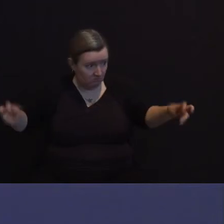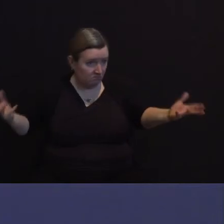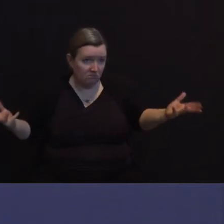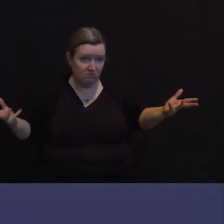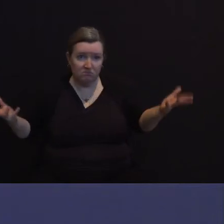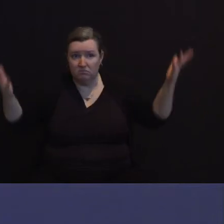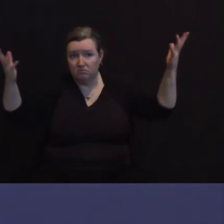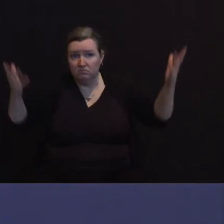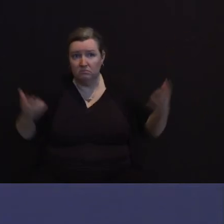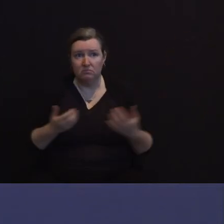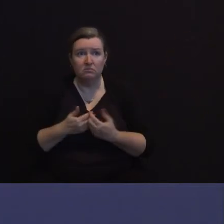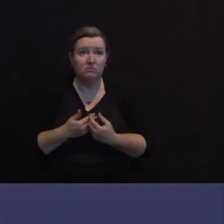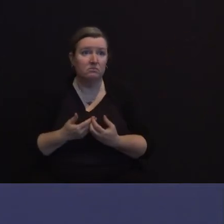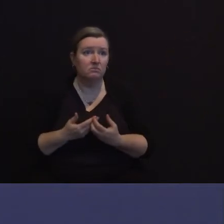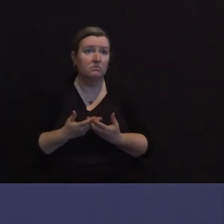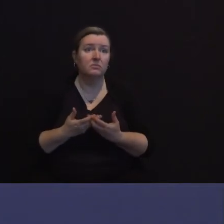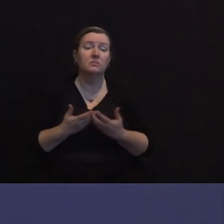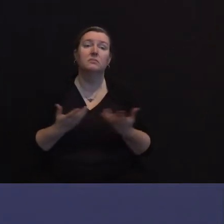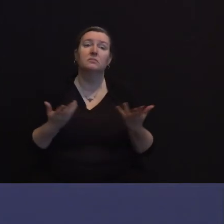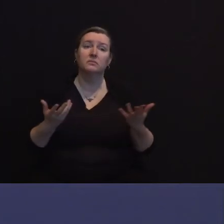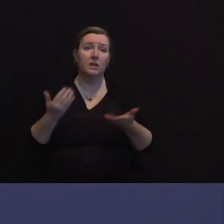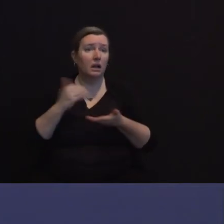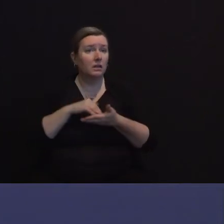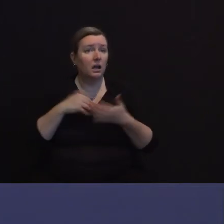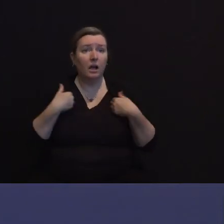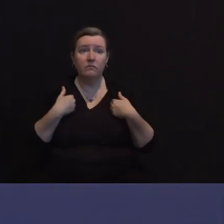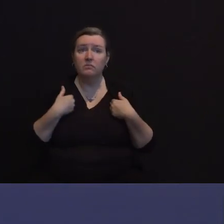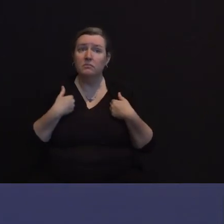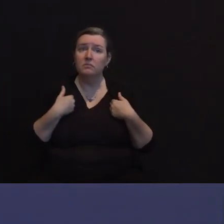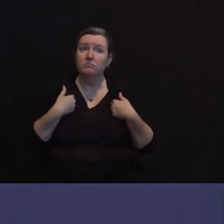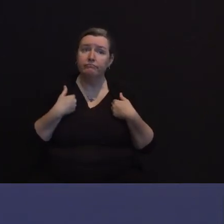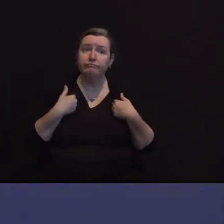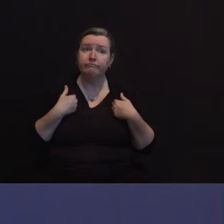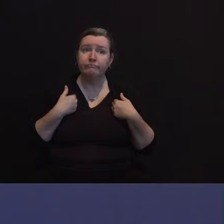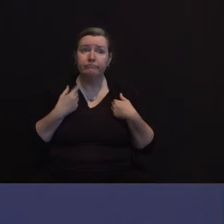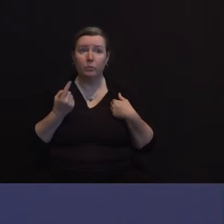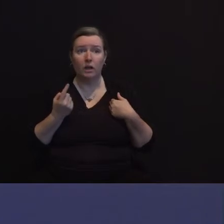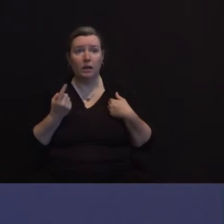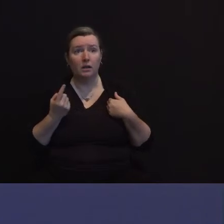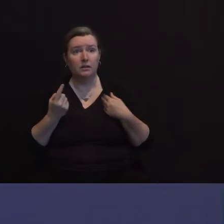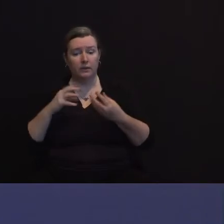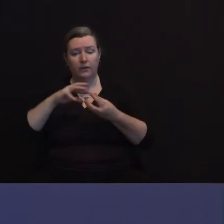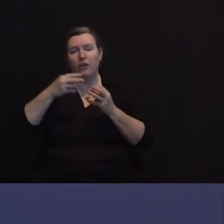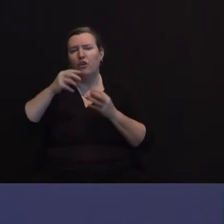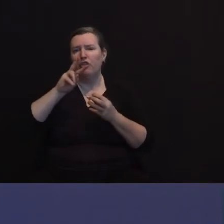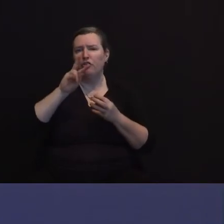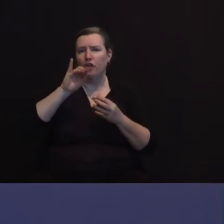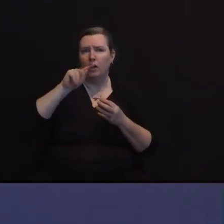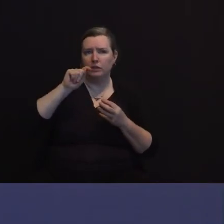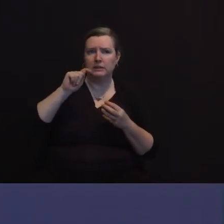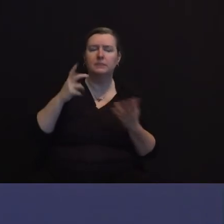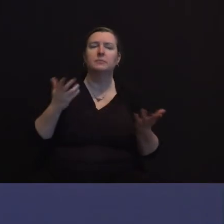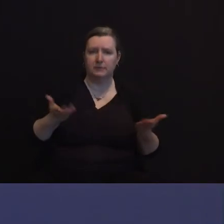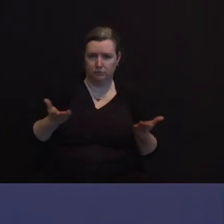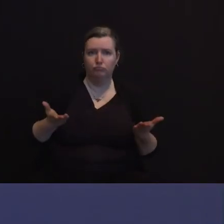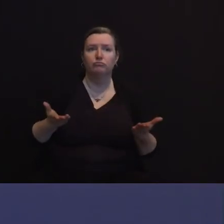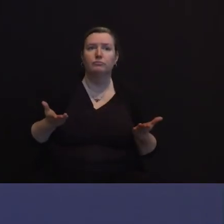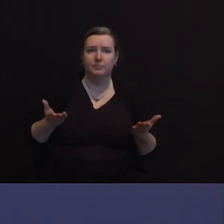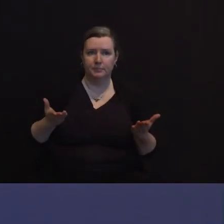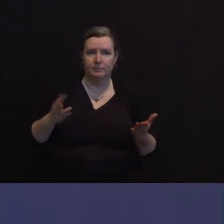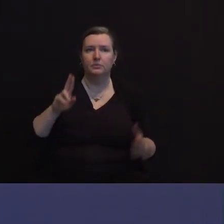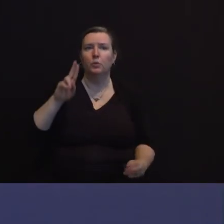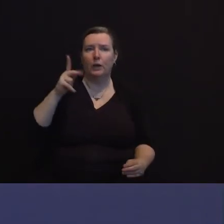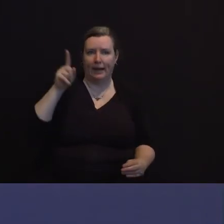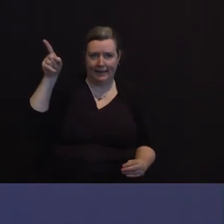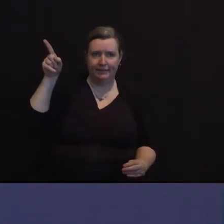know, again, what do we have? We believe we've got one variant in the state. I agree with Eddie, we should probably come up with a new name.